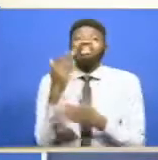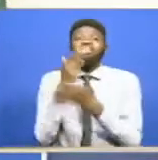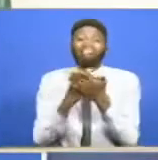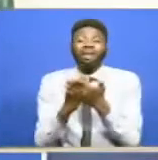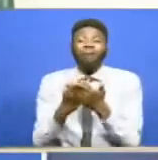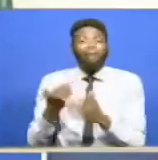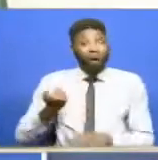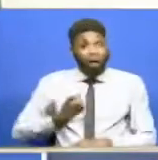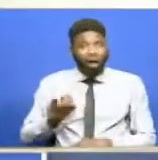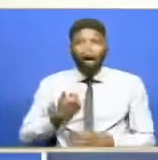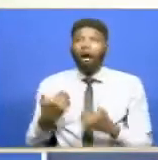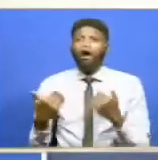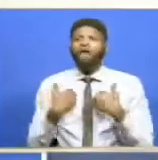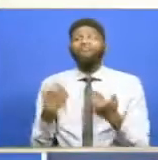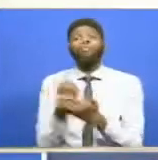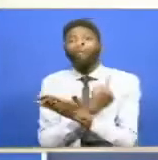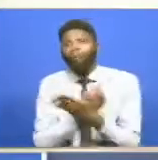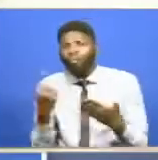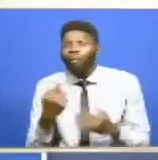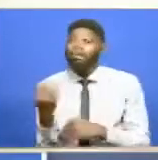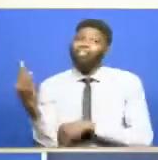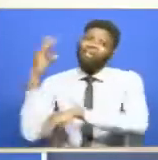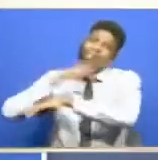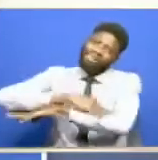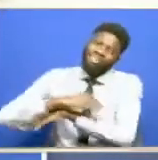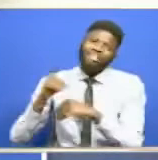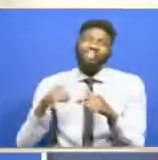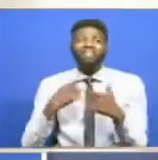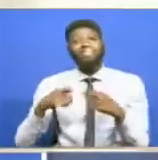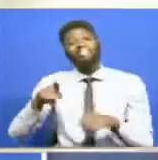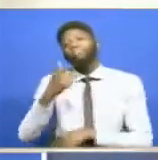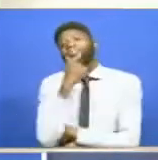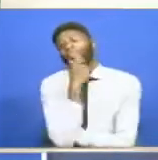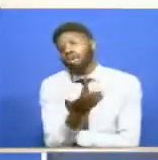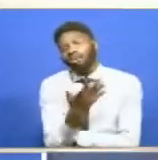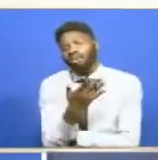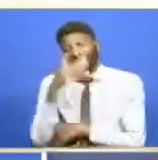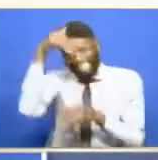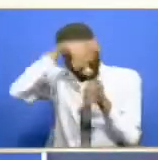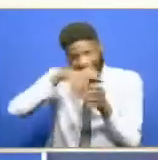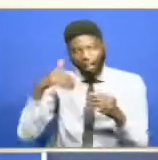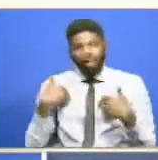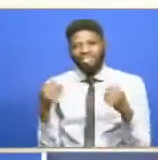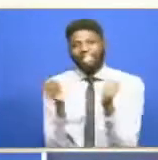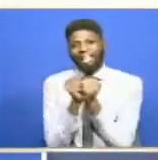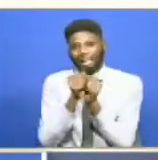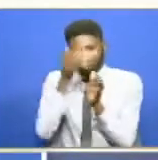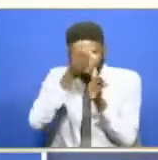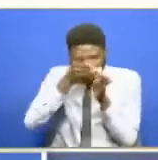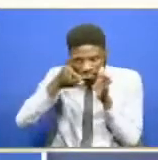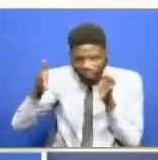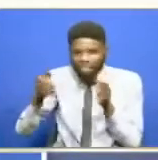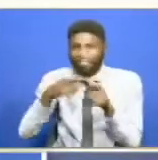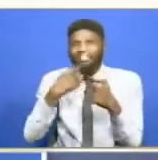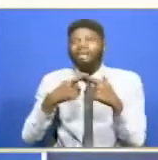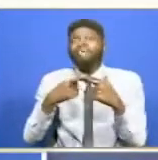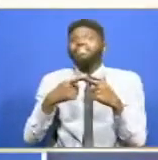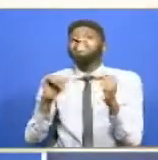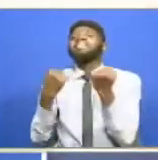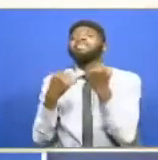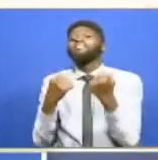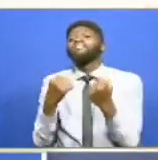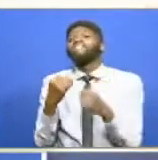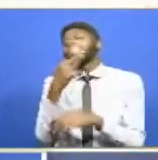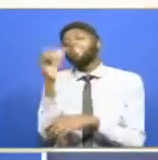for like 1 week, 3 days. So you could wonder, it consists of 10 pieces and you have to go for it with 3 months. Mm-hmm. So it was really